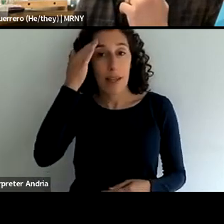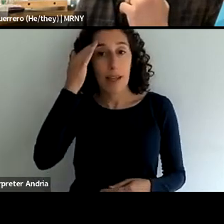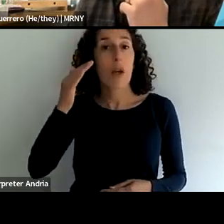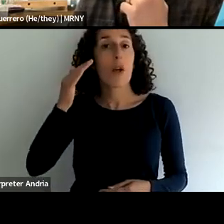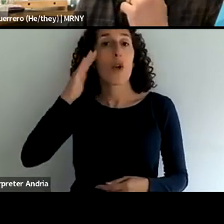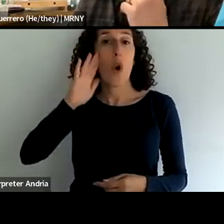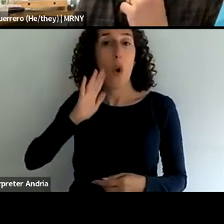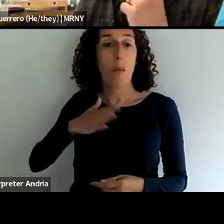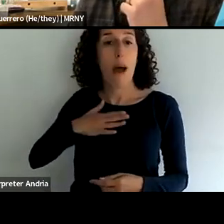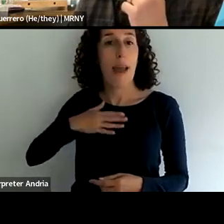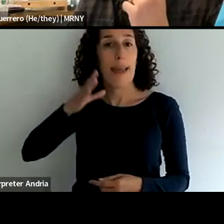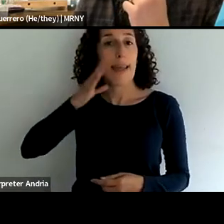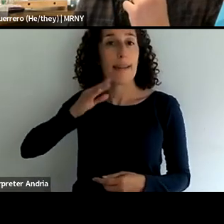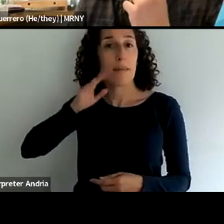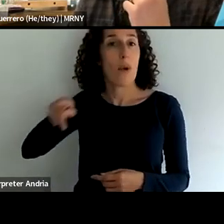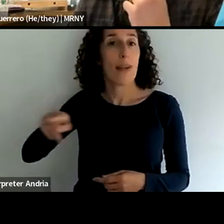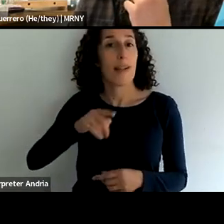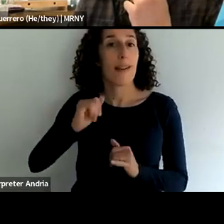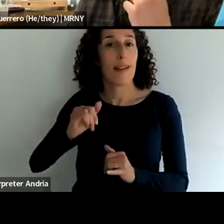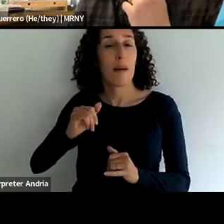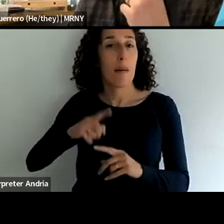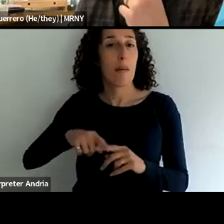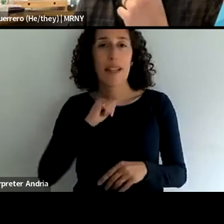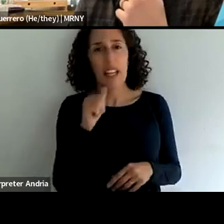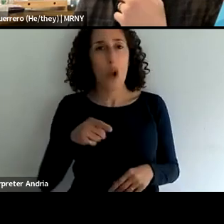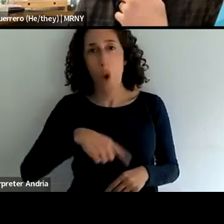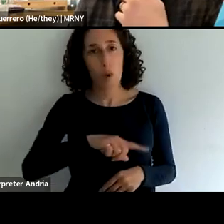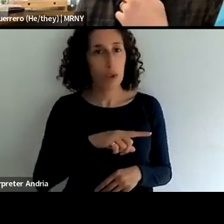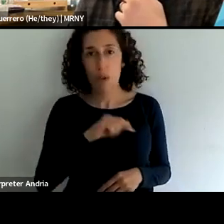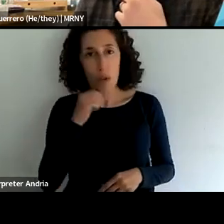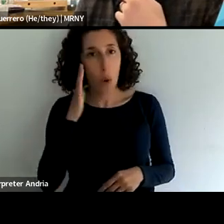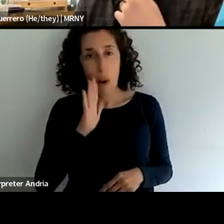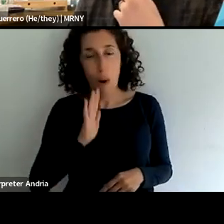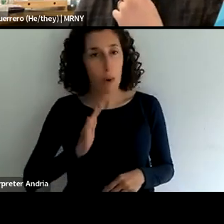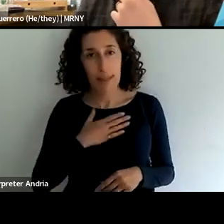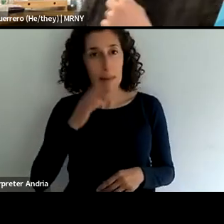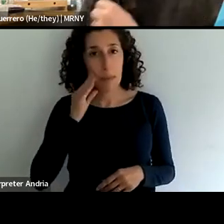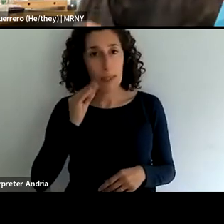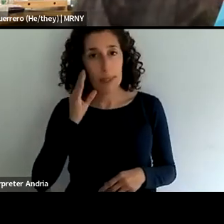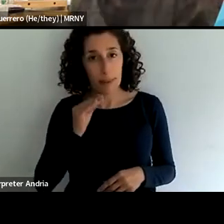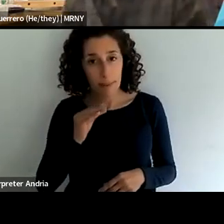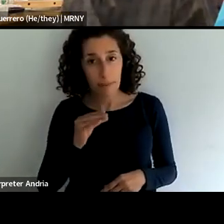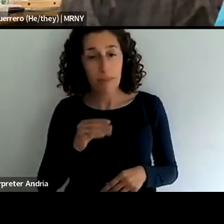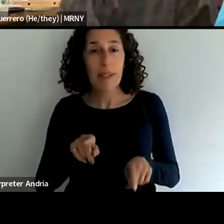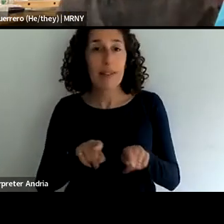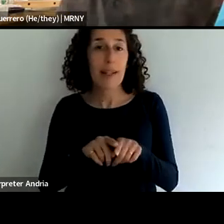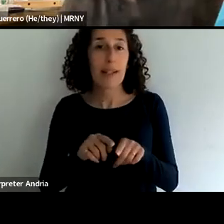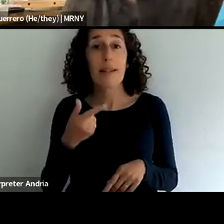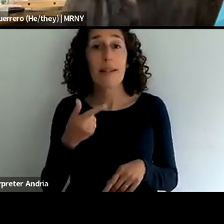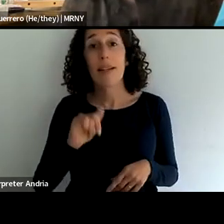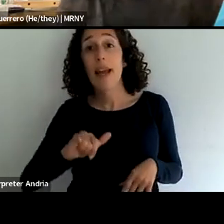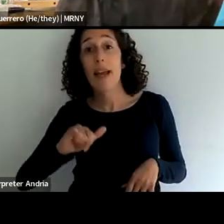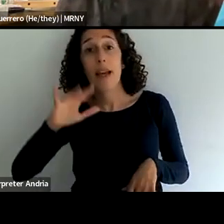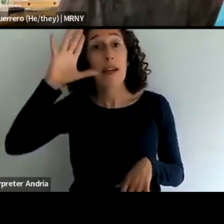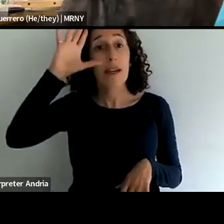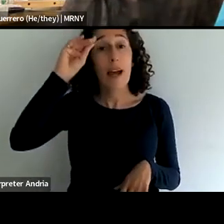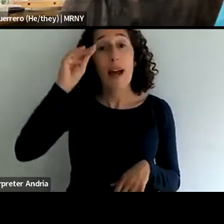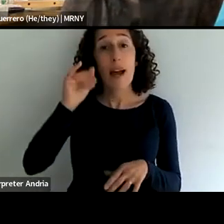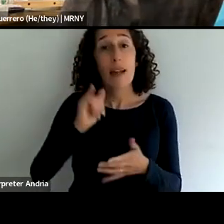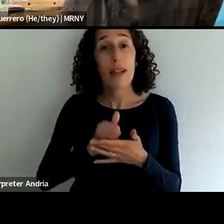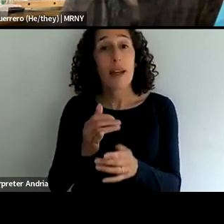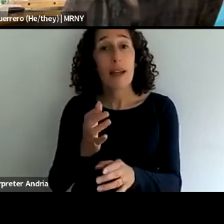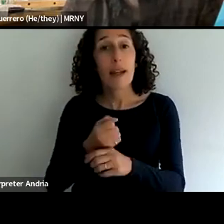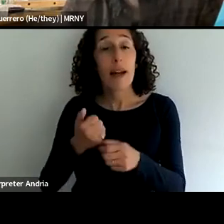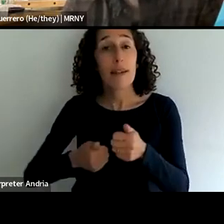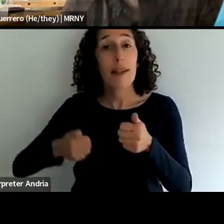you know, it's something that keeps coming up of like, you know, it's the gay guys who got the executive position